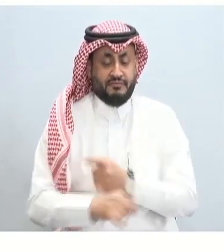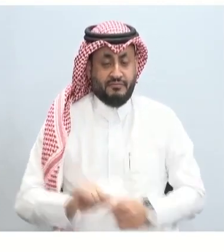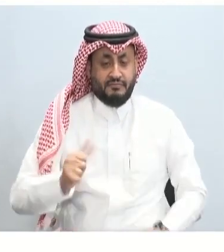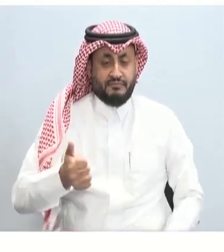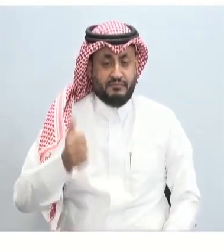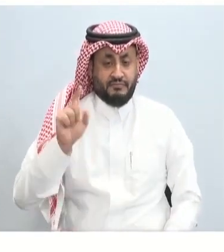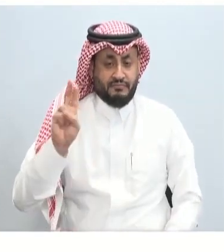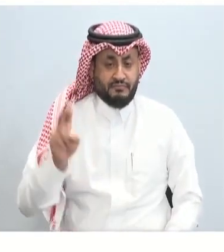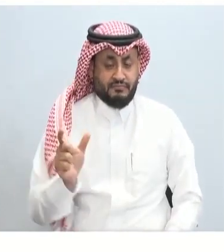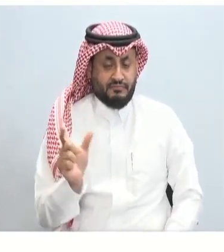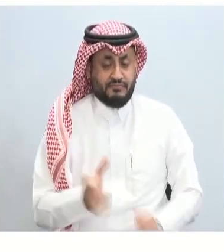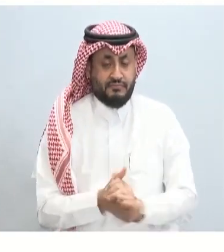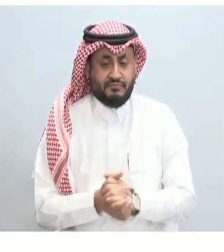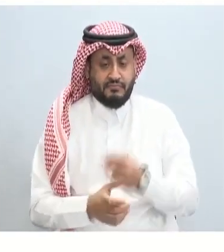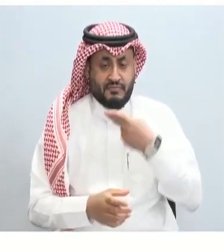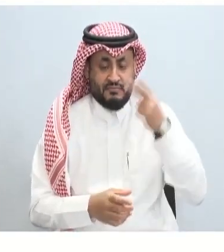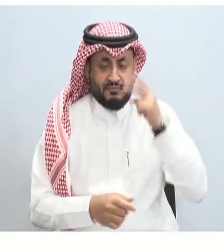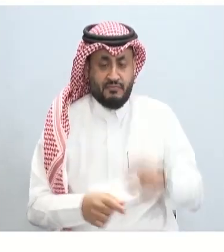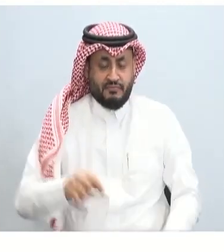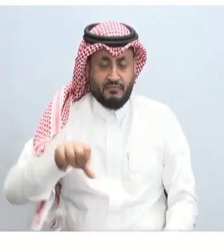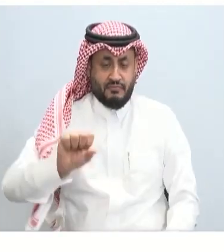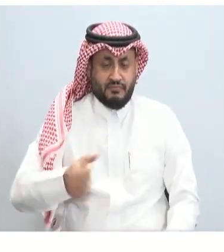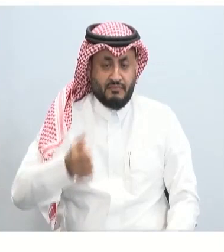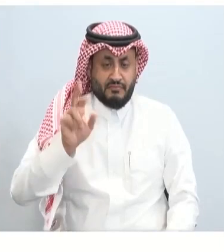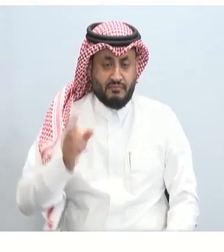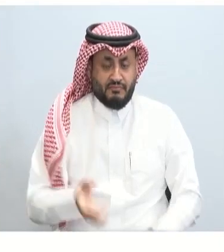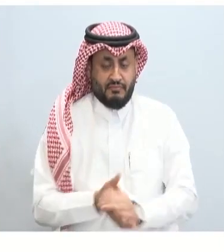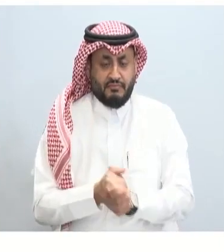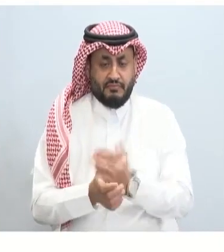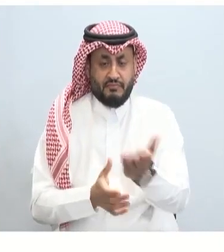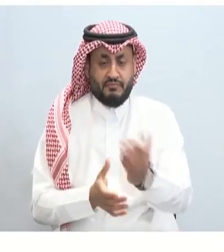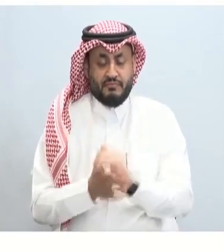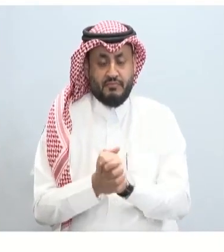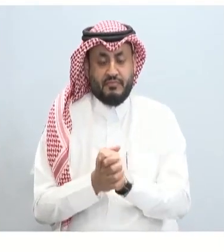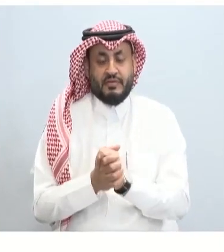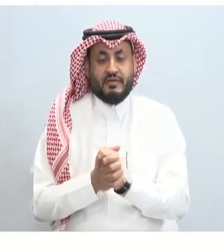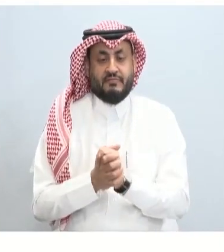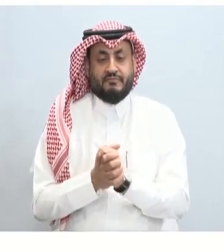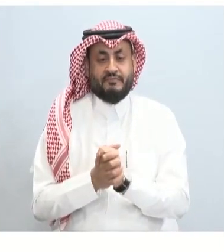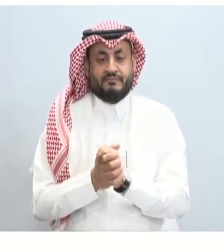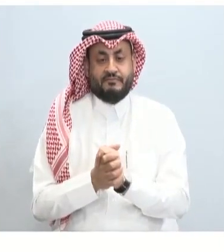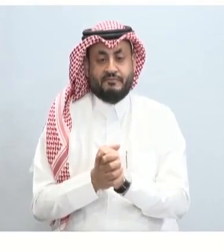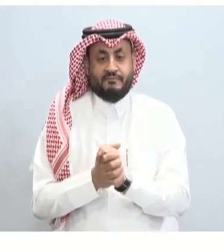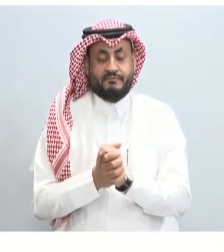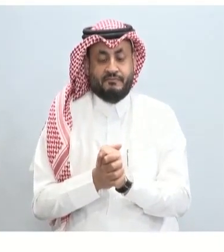me, teacher Mazen Harbi, and the sign language by Mr. Fawaz Al-Aqil. So let's begin.